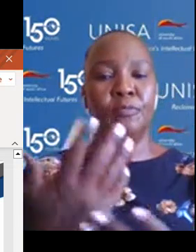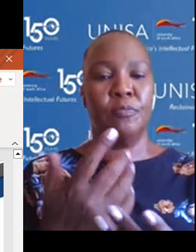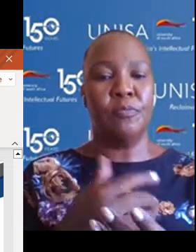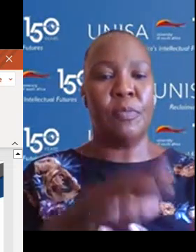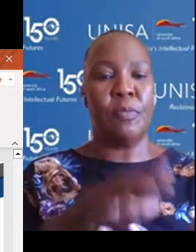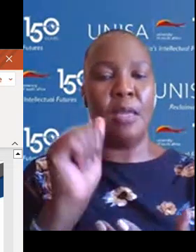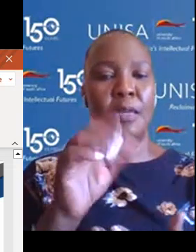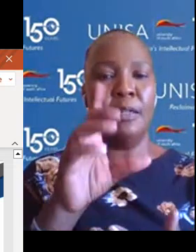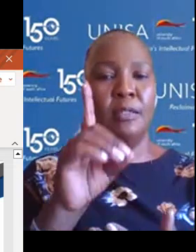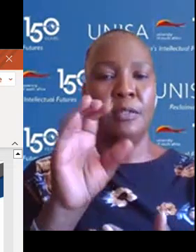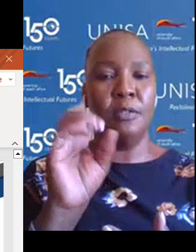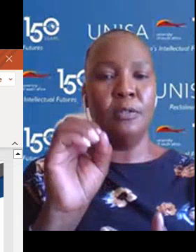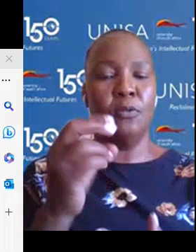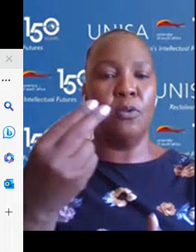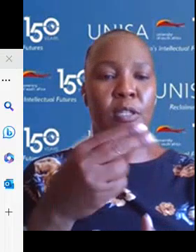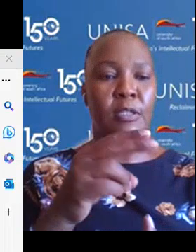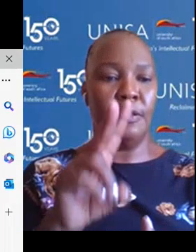site.